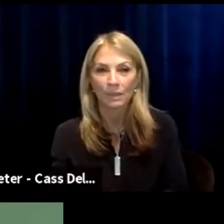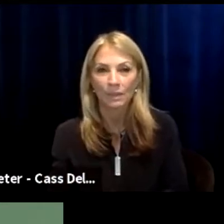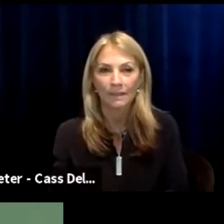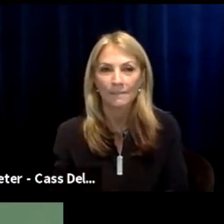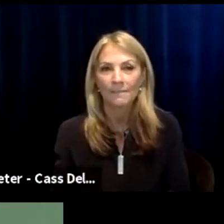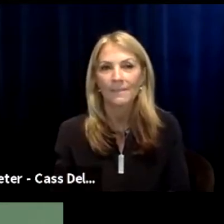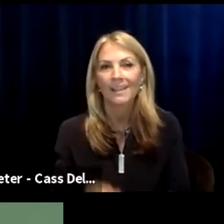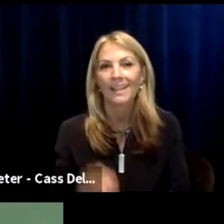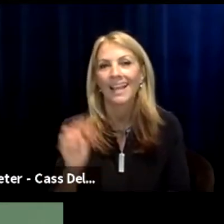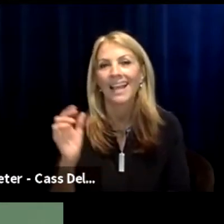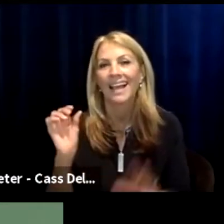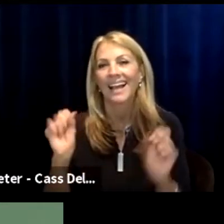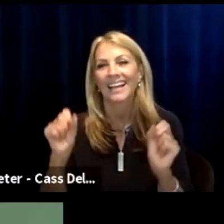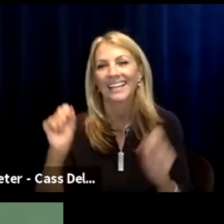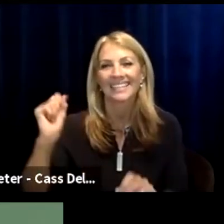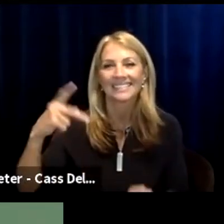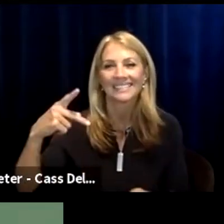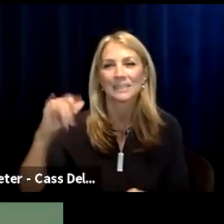spin.